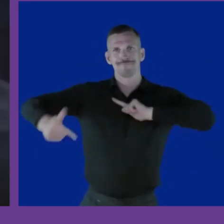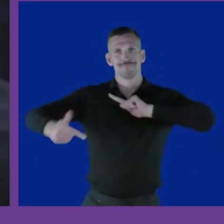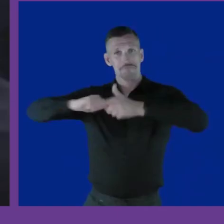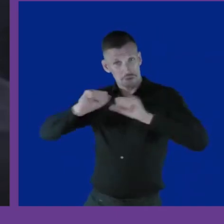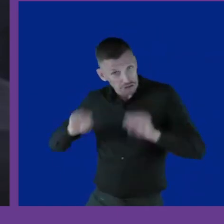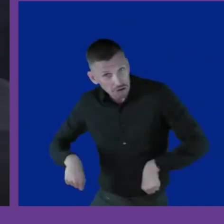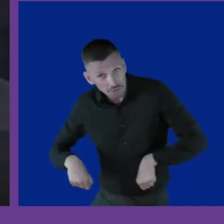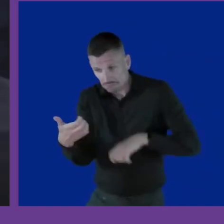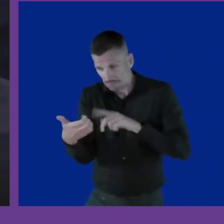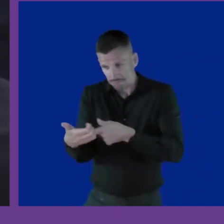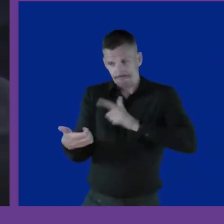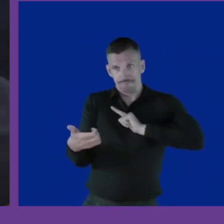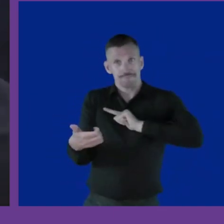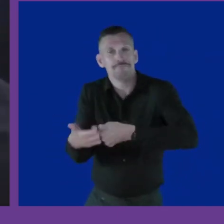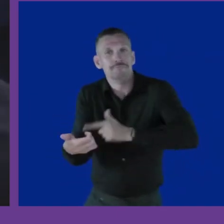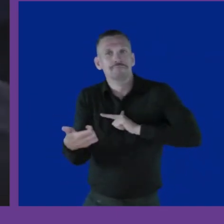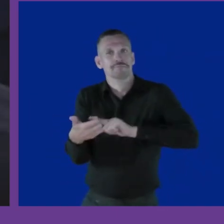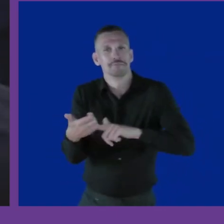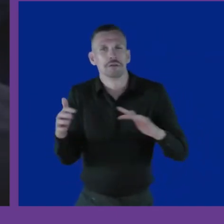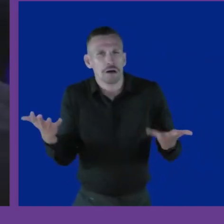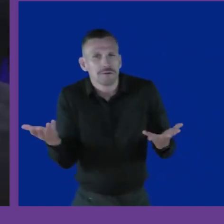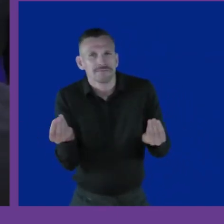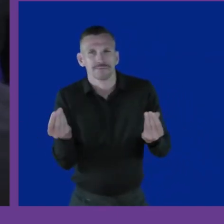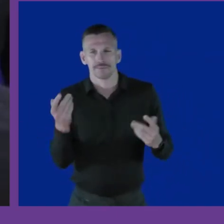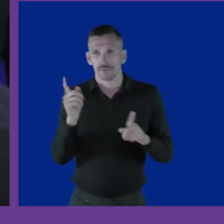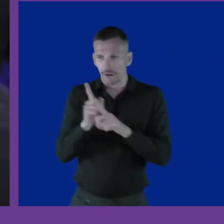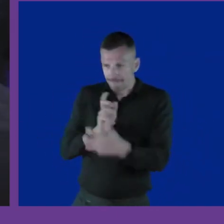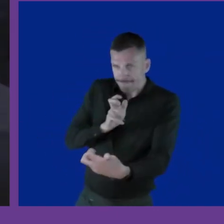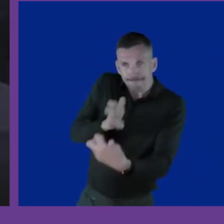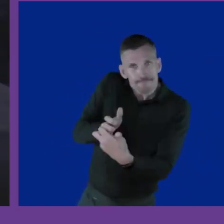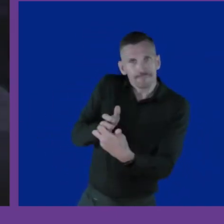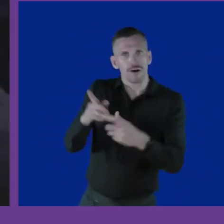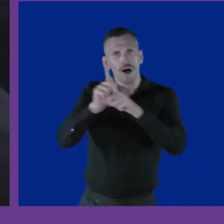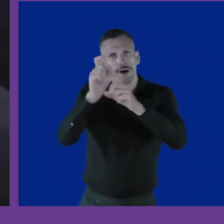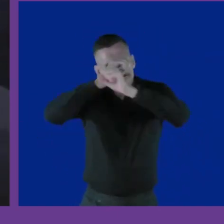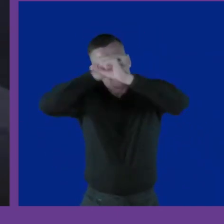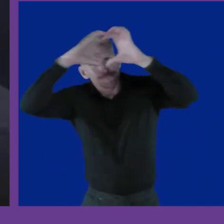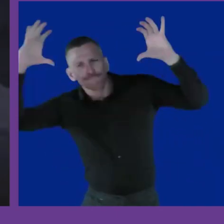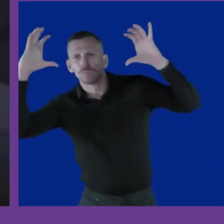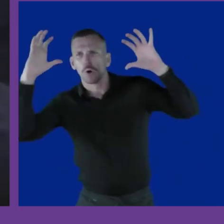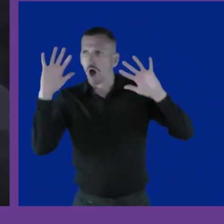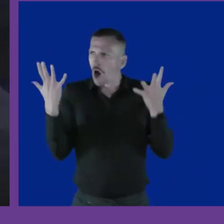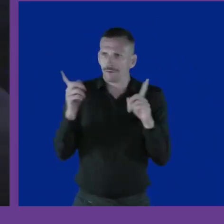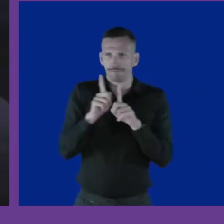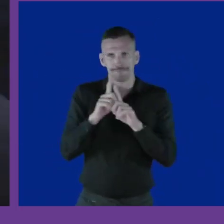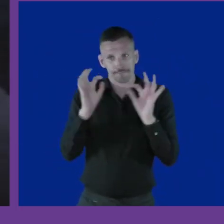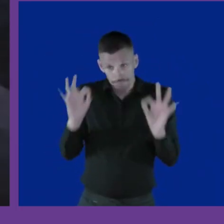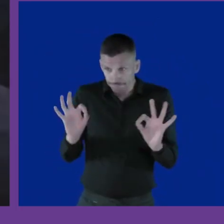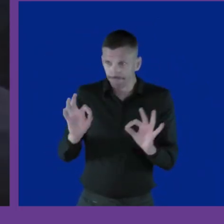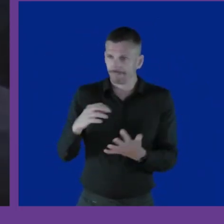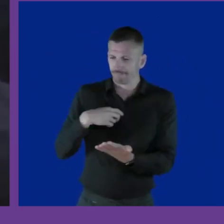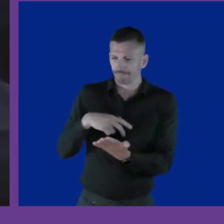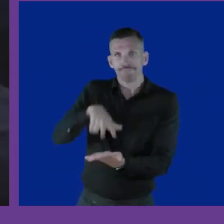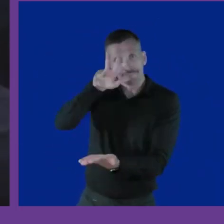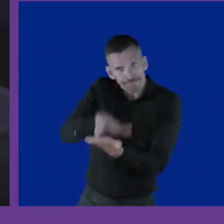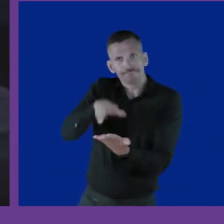be able to see how much we are paying, whether we want to accept or not, to insert our PIN code, to put a tip,